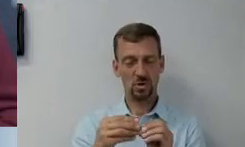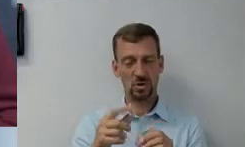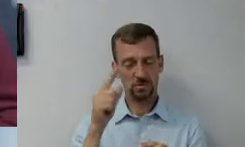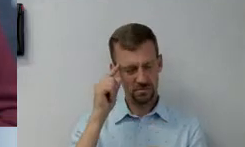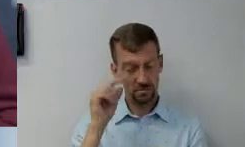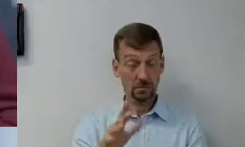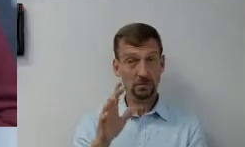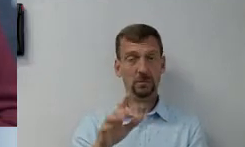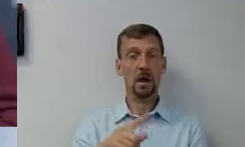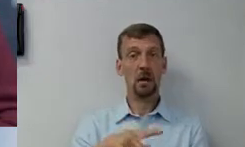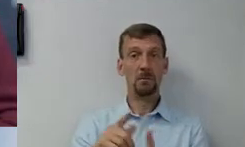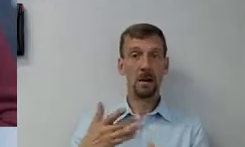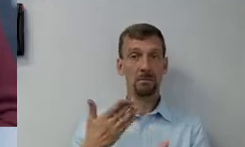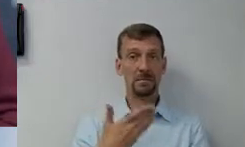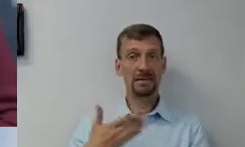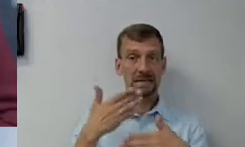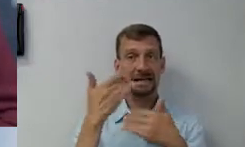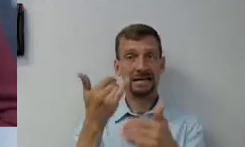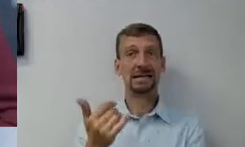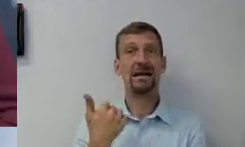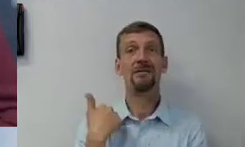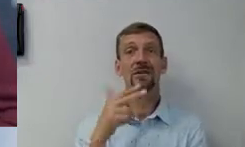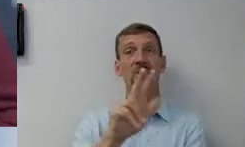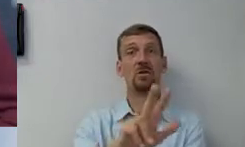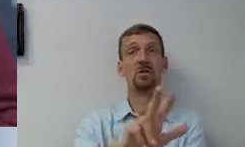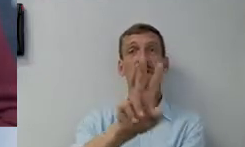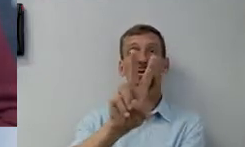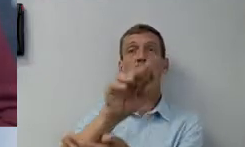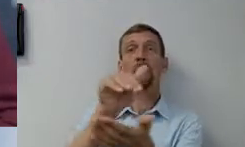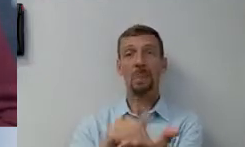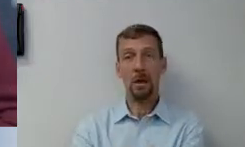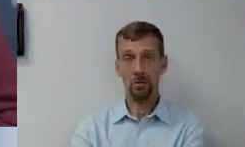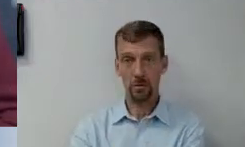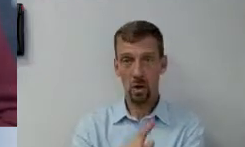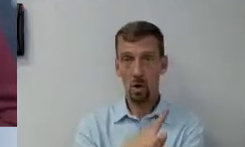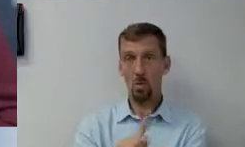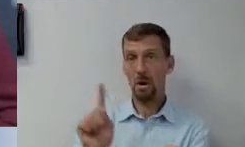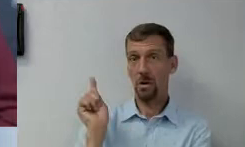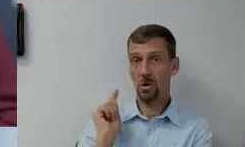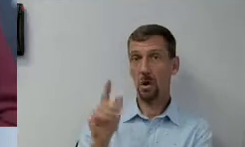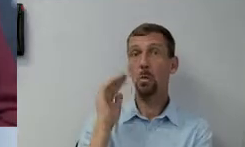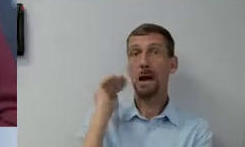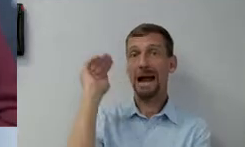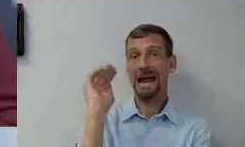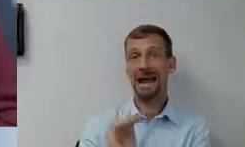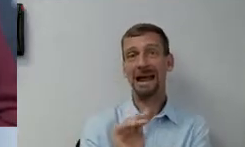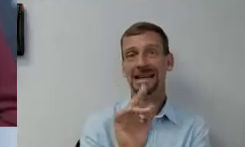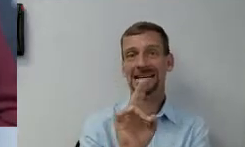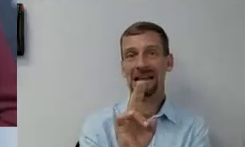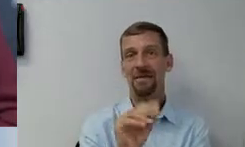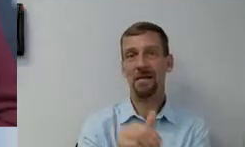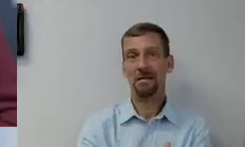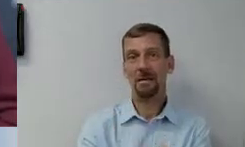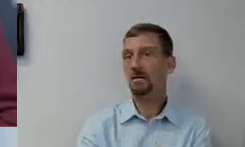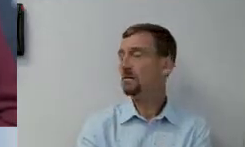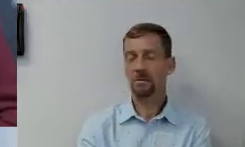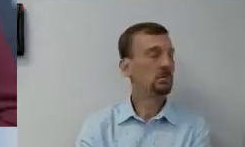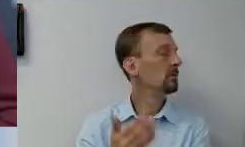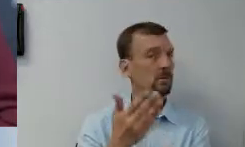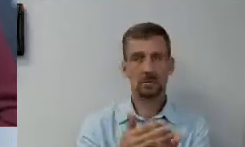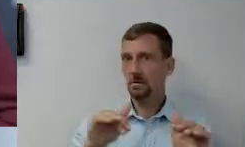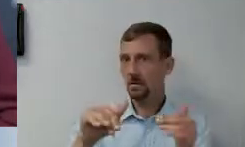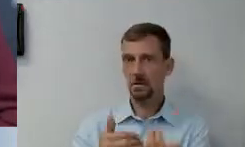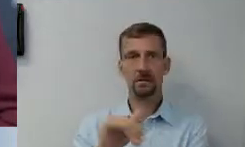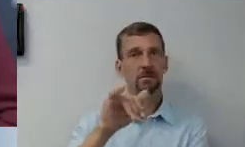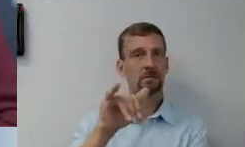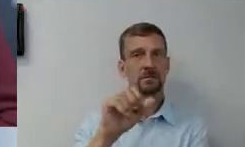shocked and very pleased. We now have 32,000. Just about a week ago, we were down to 7,000. So Yeah. somehow Steve Bajari must have landed.